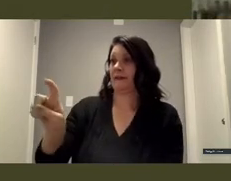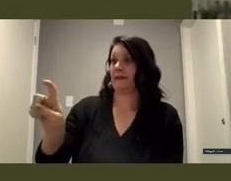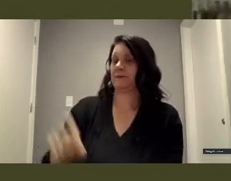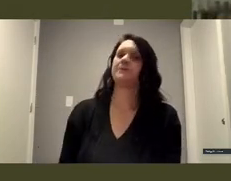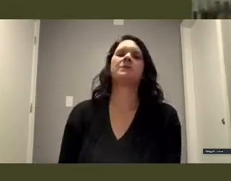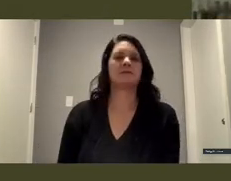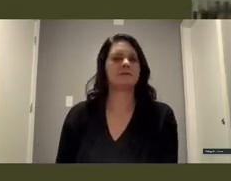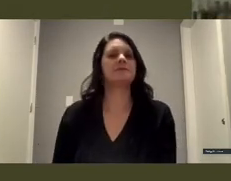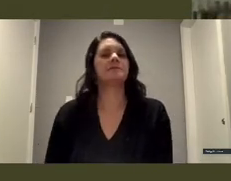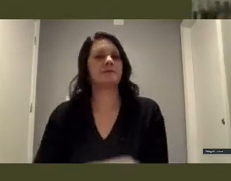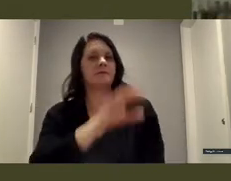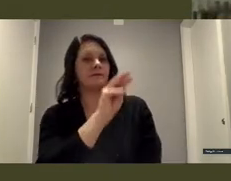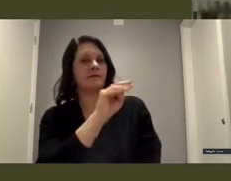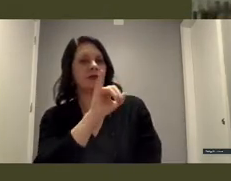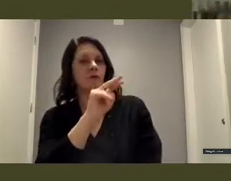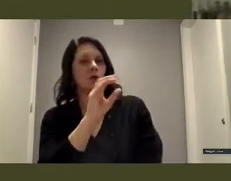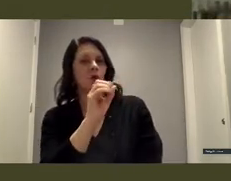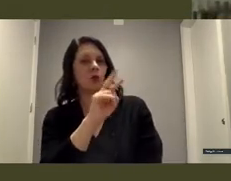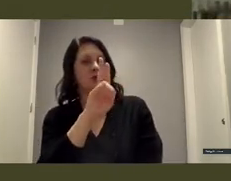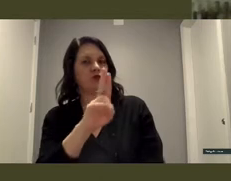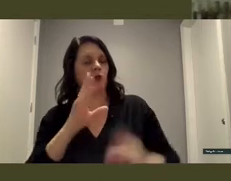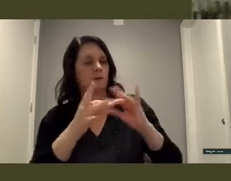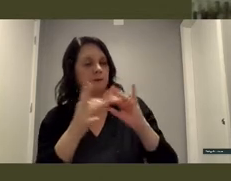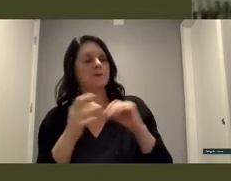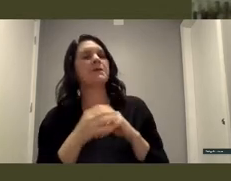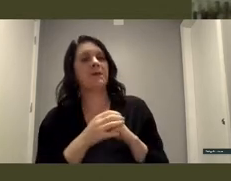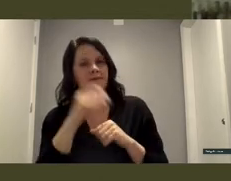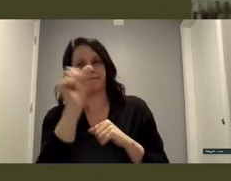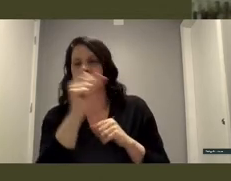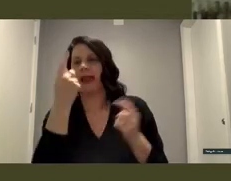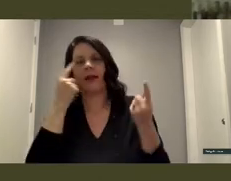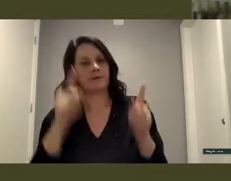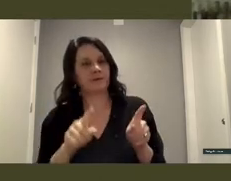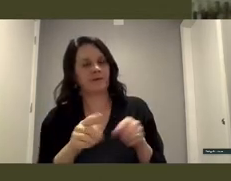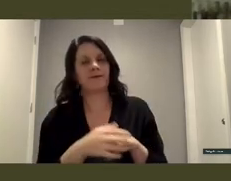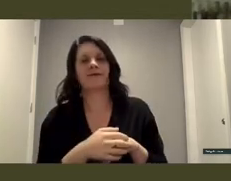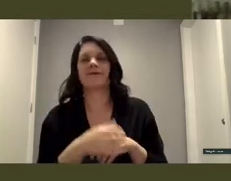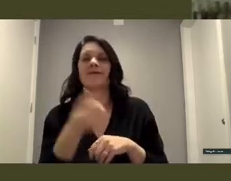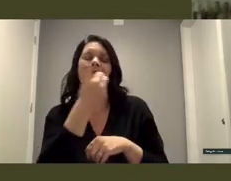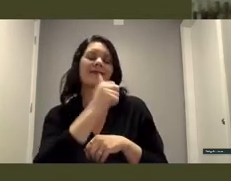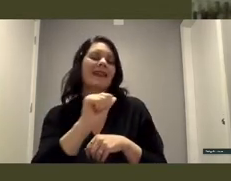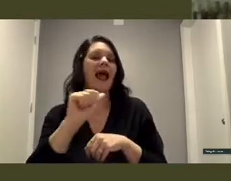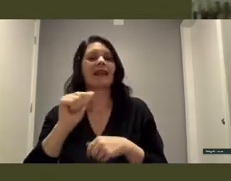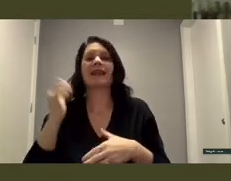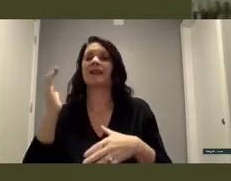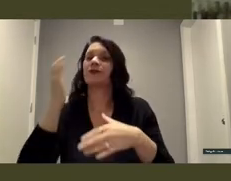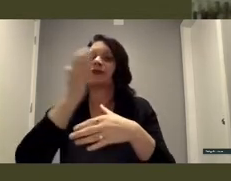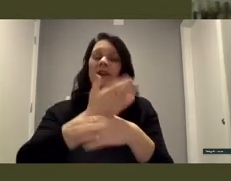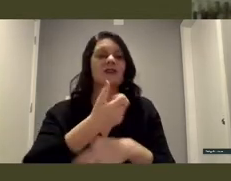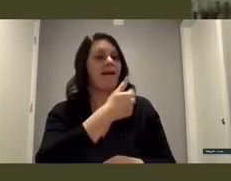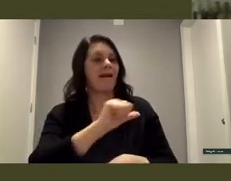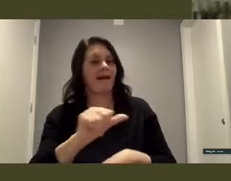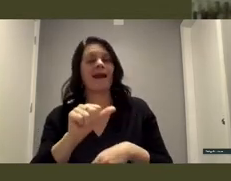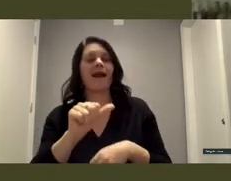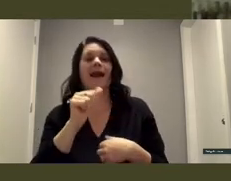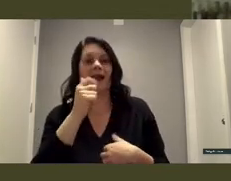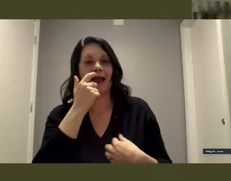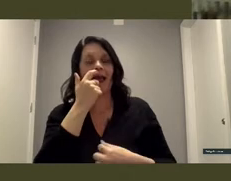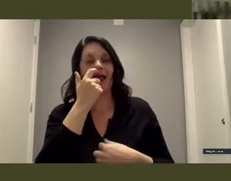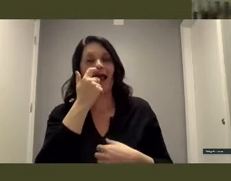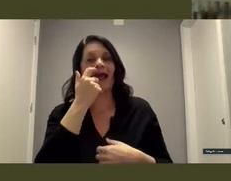Absolutely. After all, I think any interventions, you know, in the case of energy, it is less, you know, there tend to be the technological